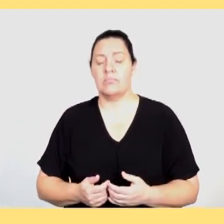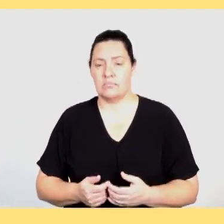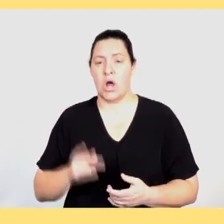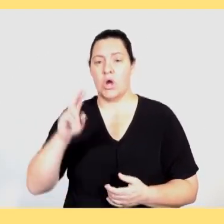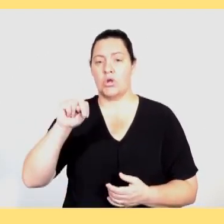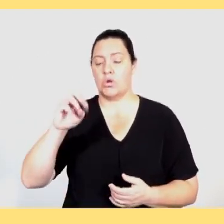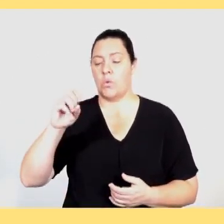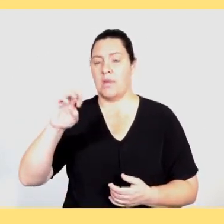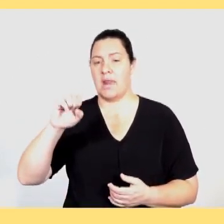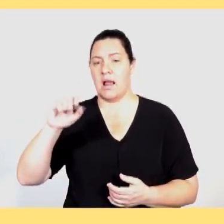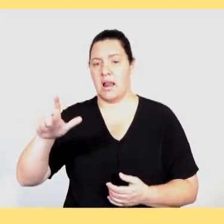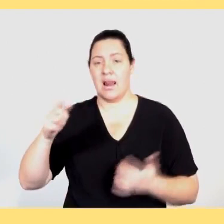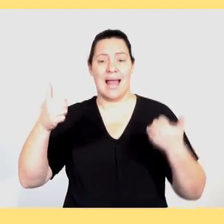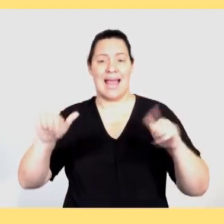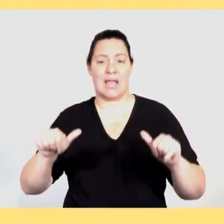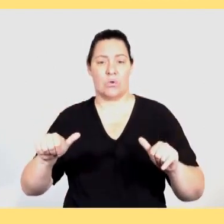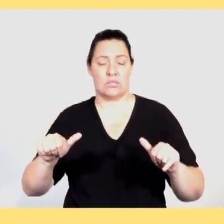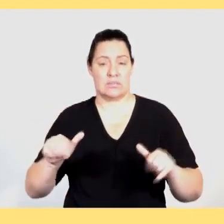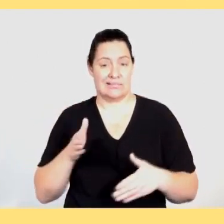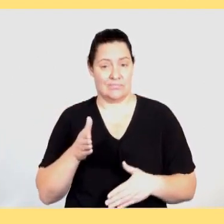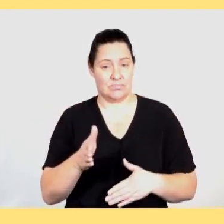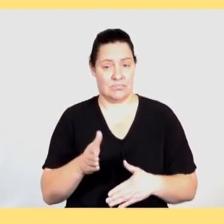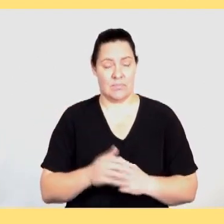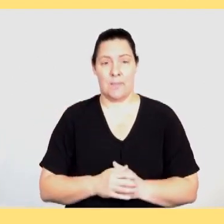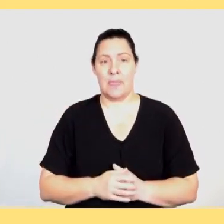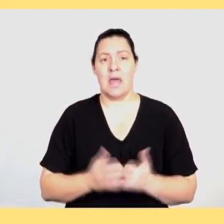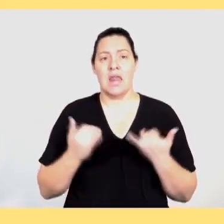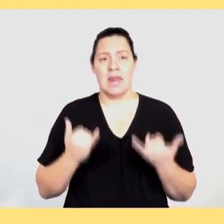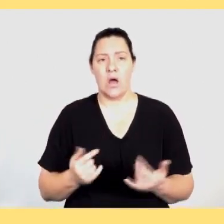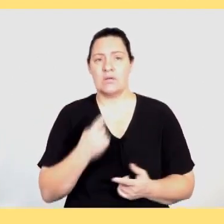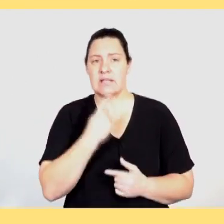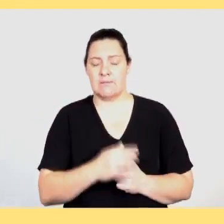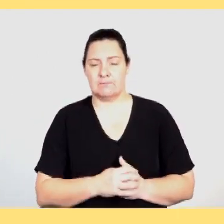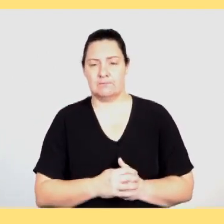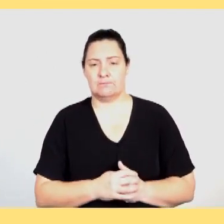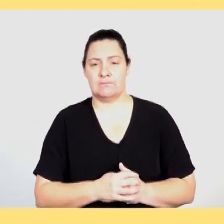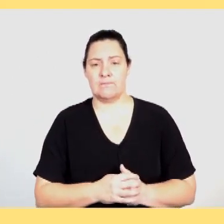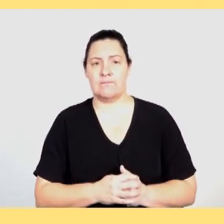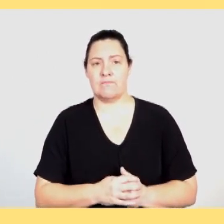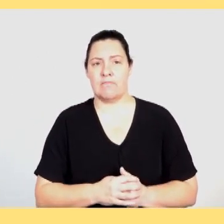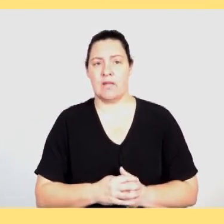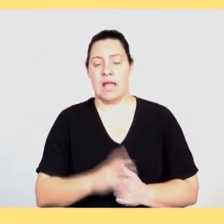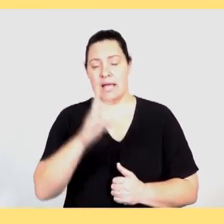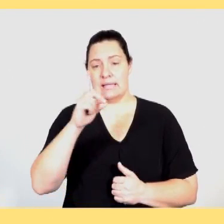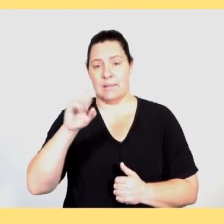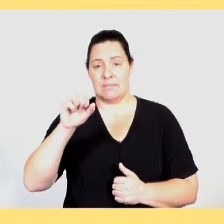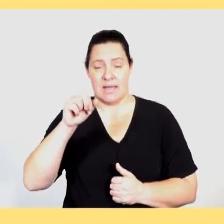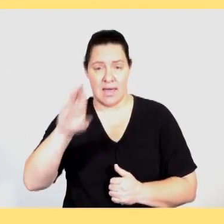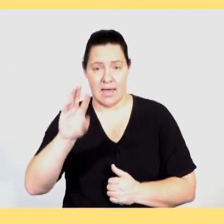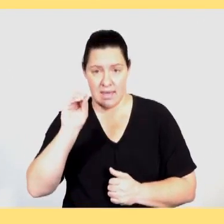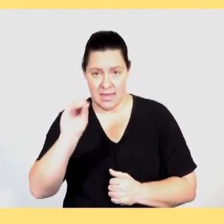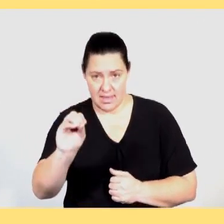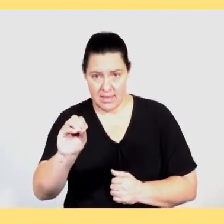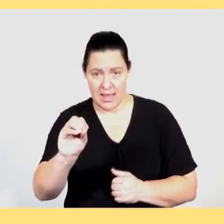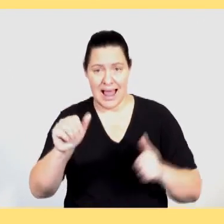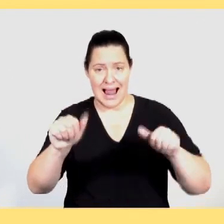in the nominal accounts section. I'm going to come here and I'm going to now say debtors